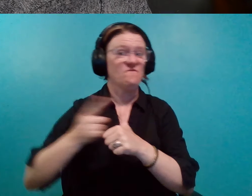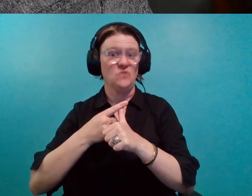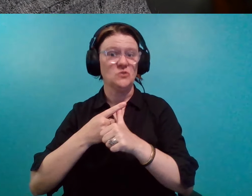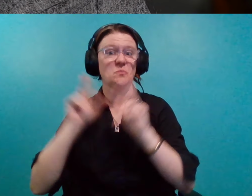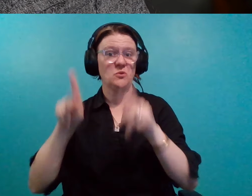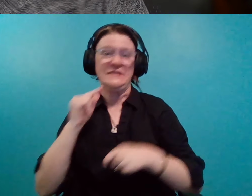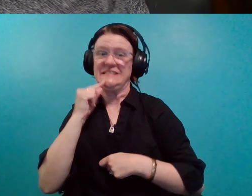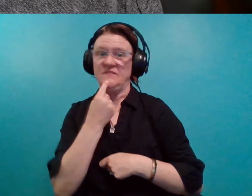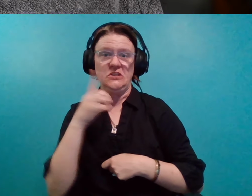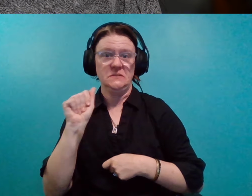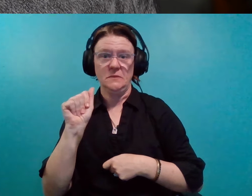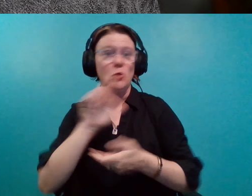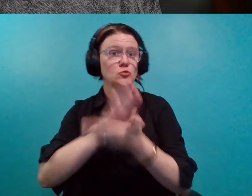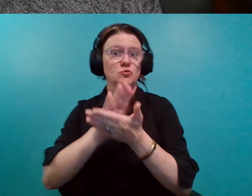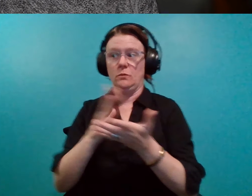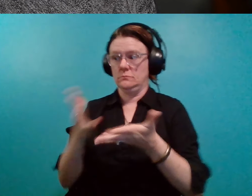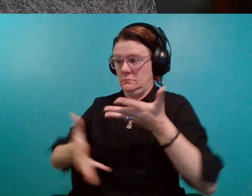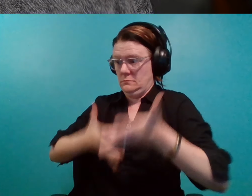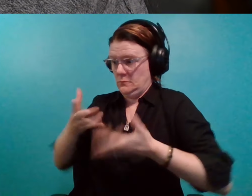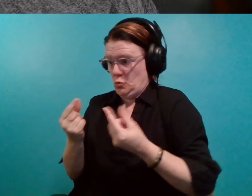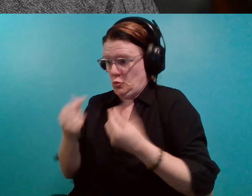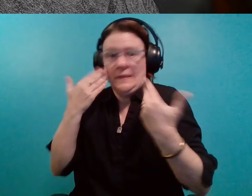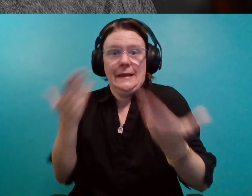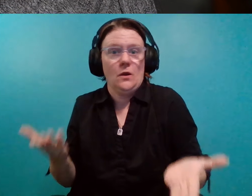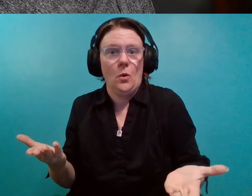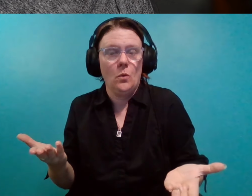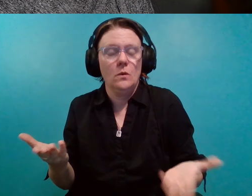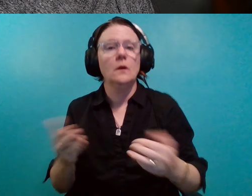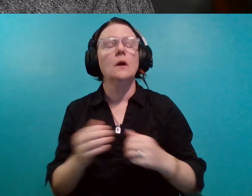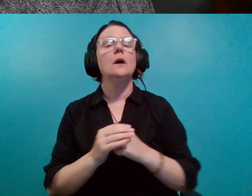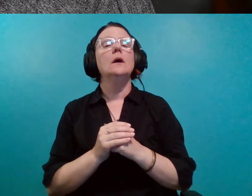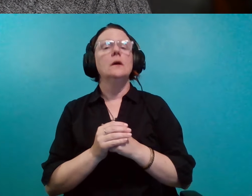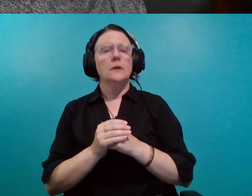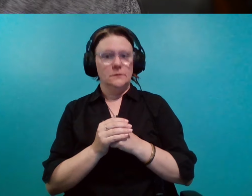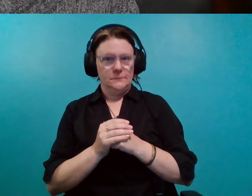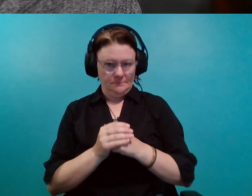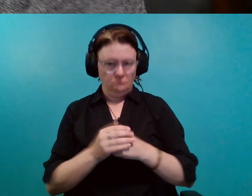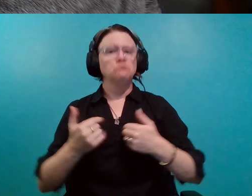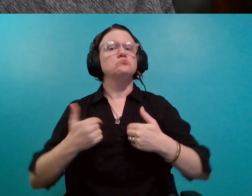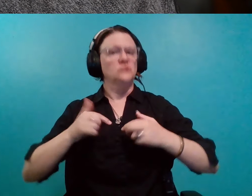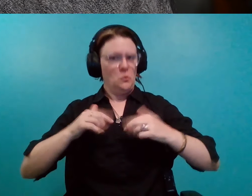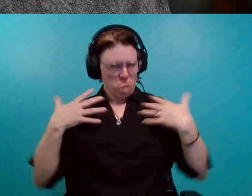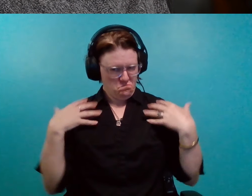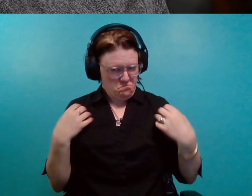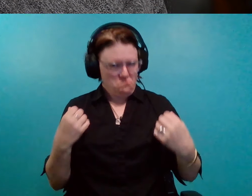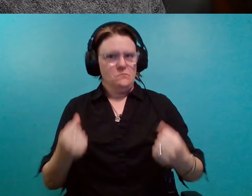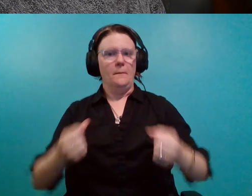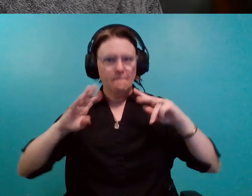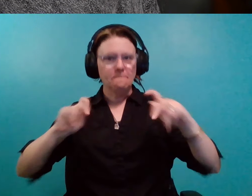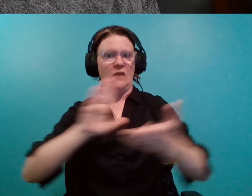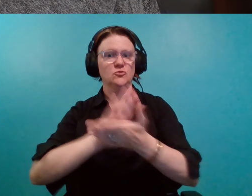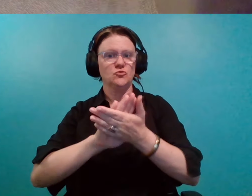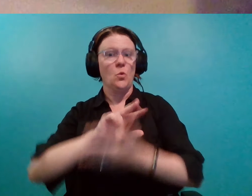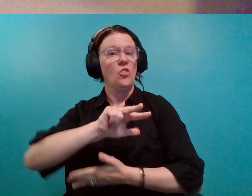severe of a disability. So they had no idea what to do. And so when it came time for me to come back to school, because